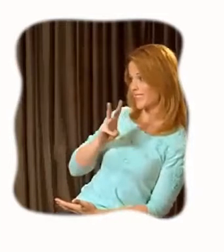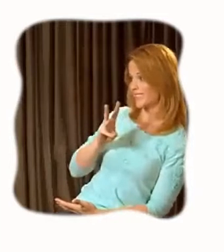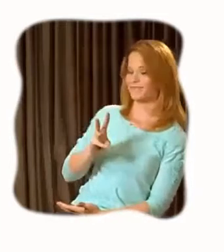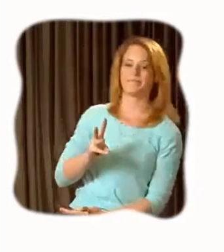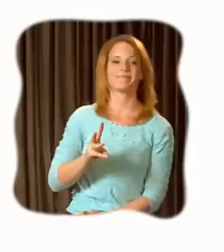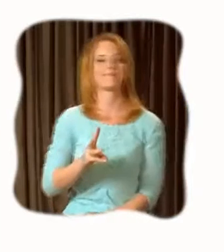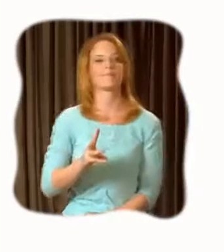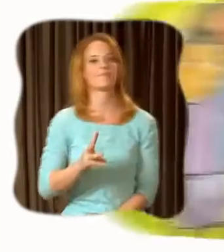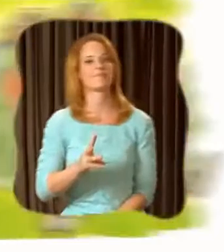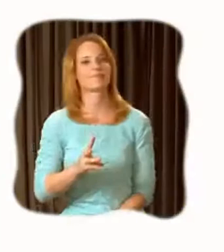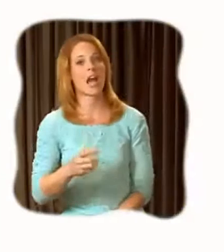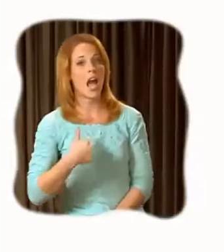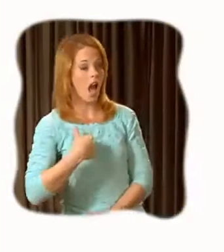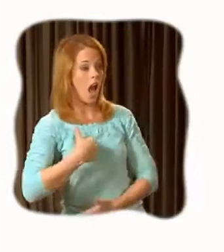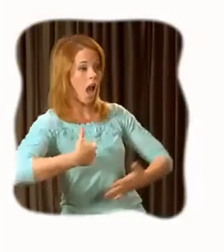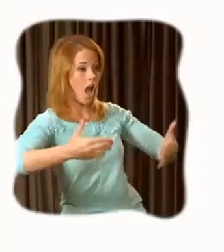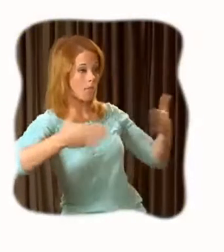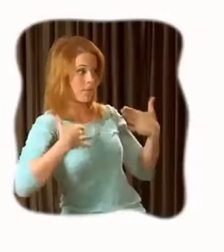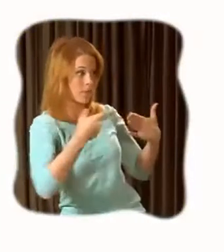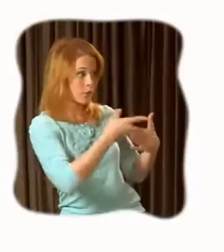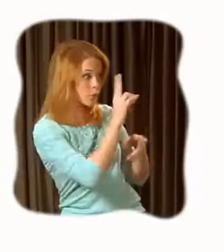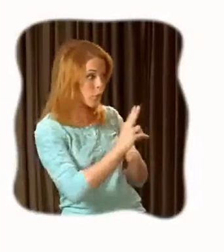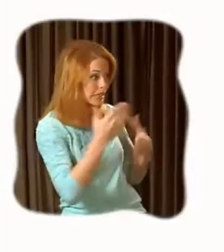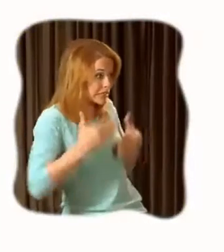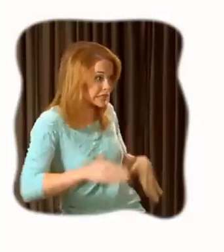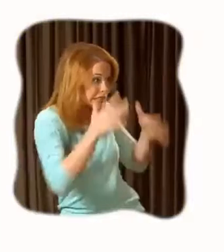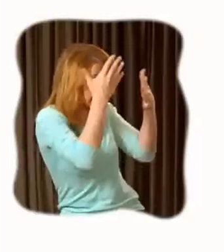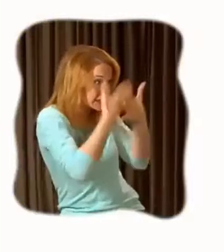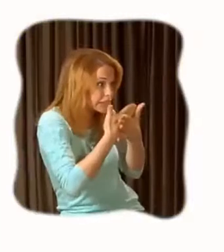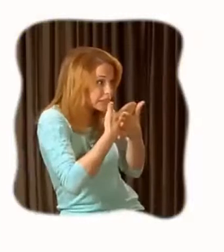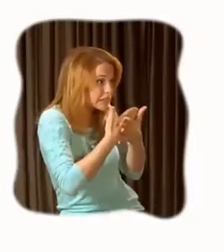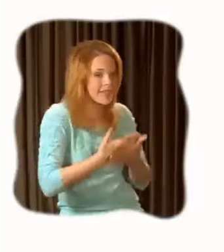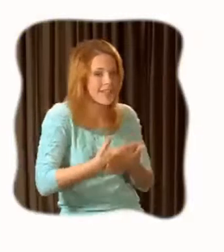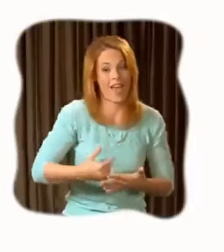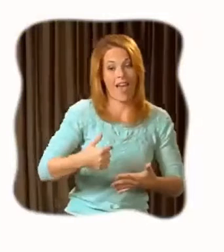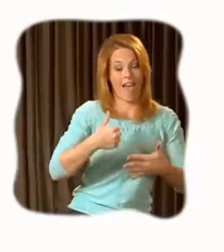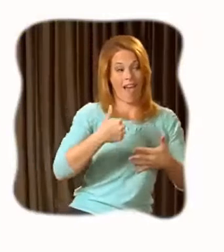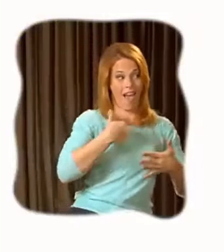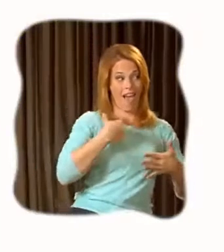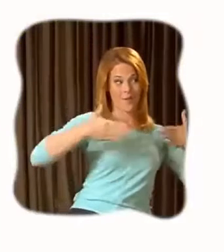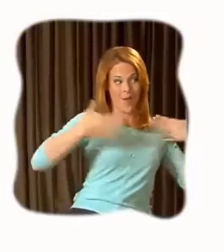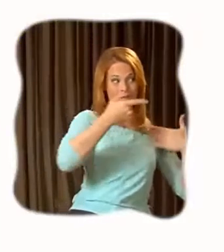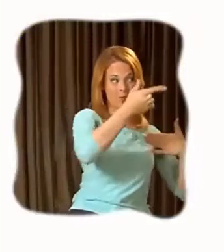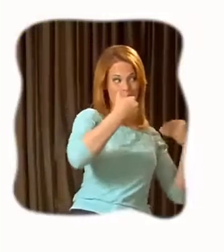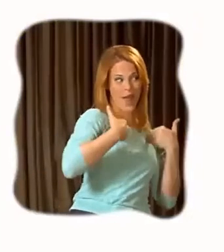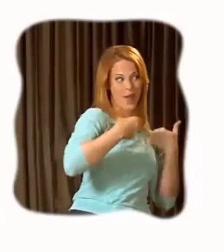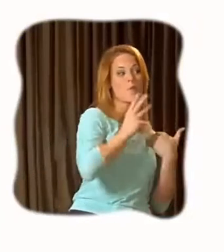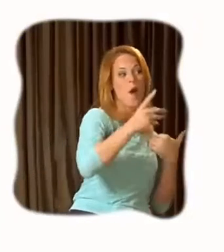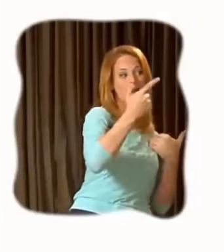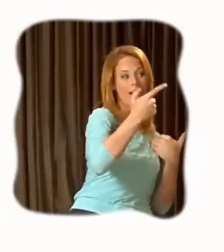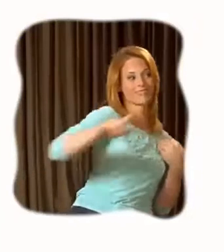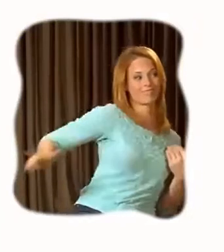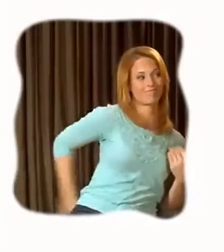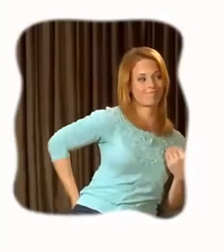Wilson, said Lily. I'm glad you were wearing a disguise, said Chester. And I'm glad you had your squirt gun,